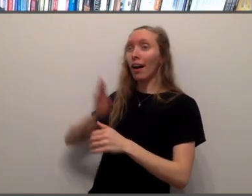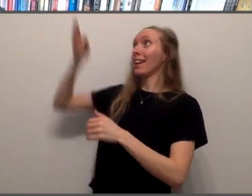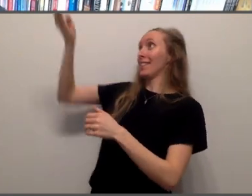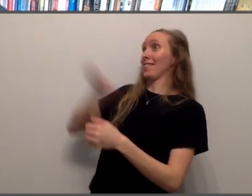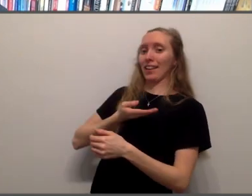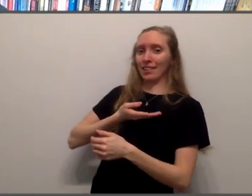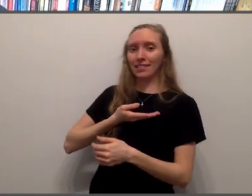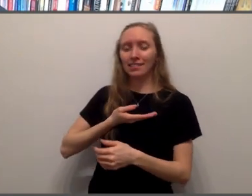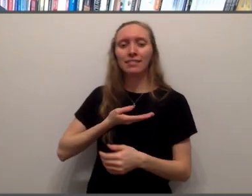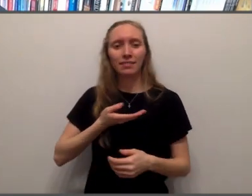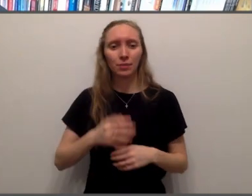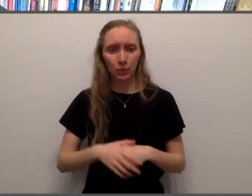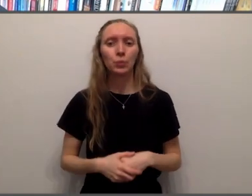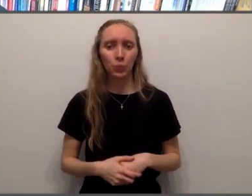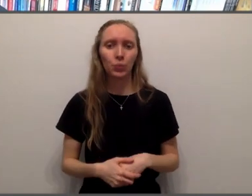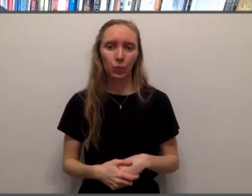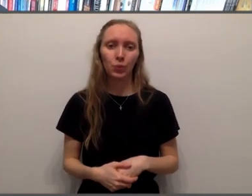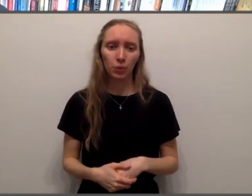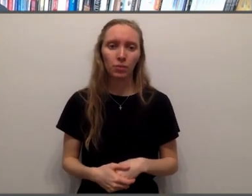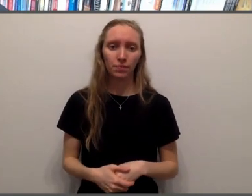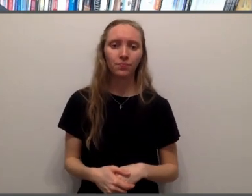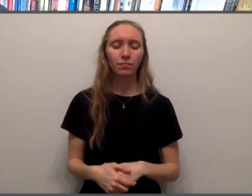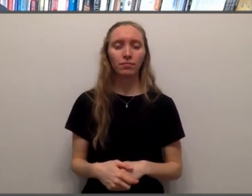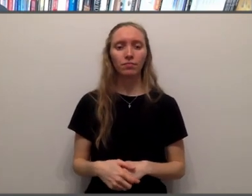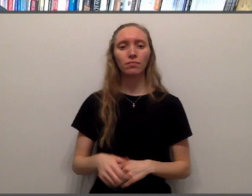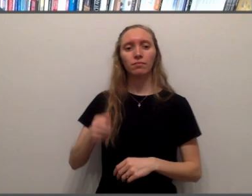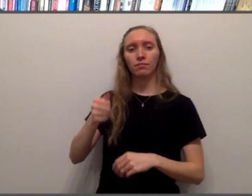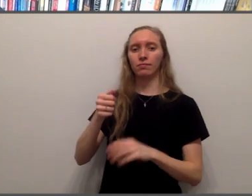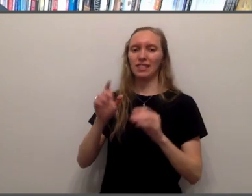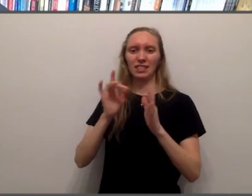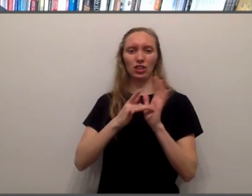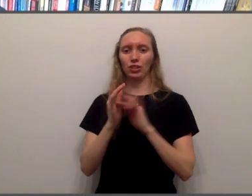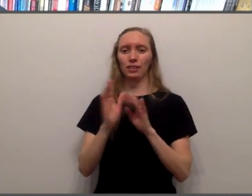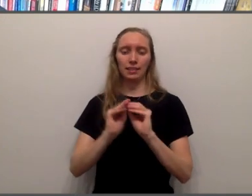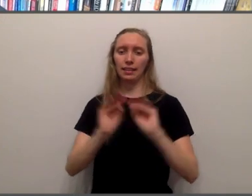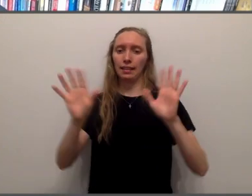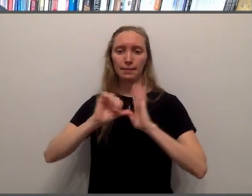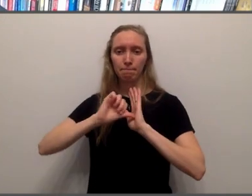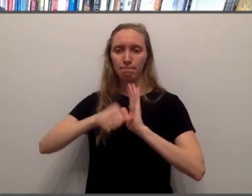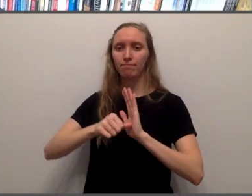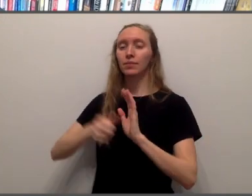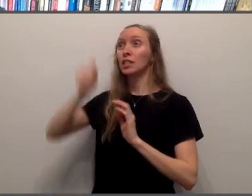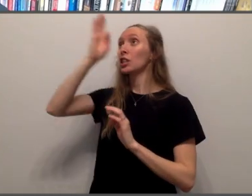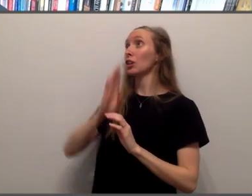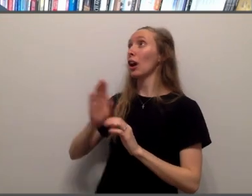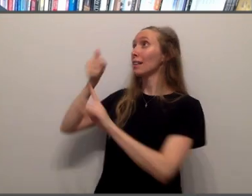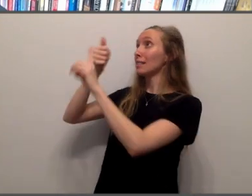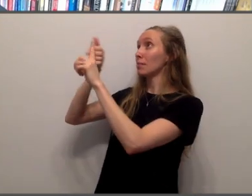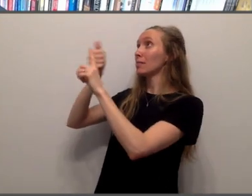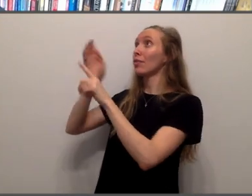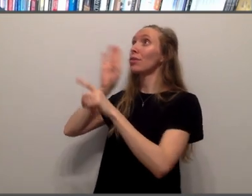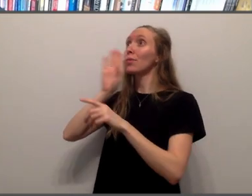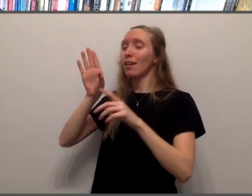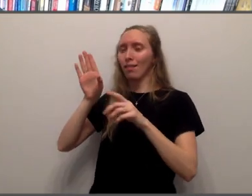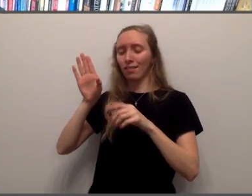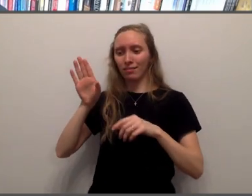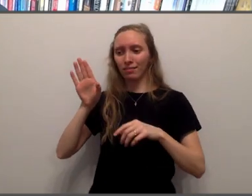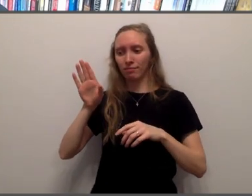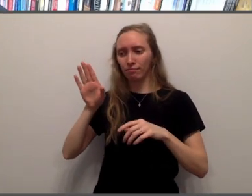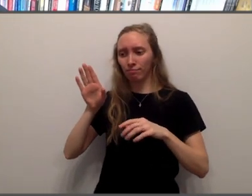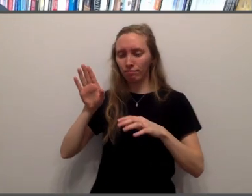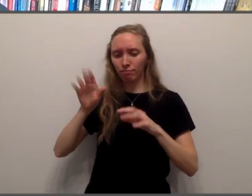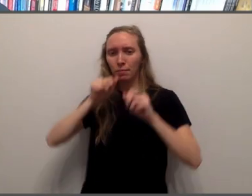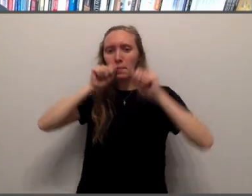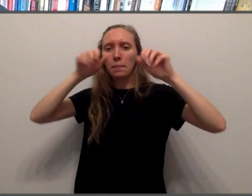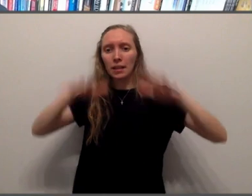himself will add more value to the work that you do, the prayers that you pray, and the ministry that happens when you set the